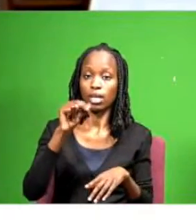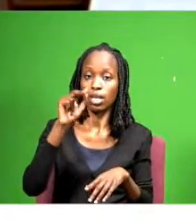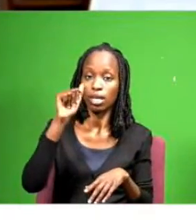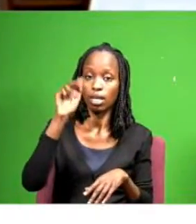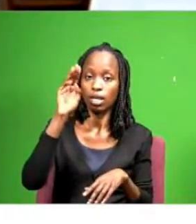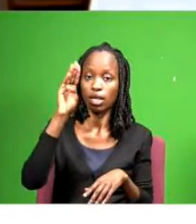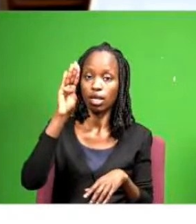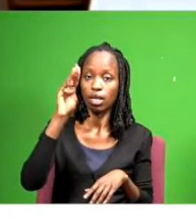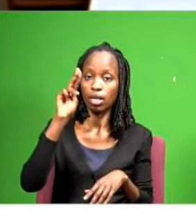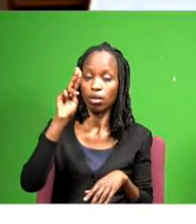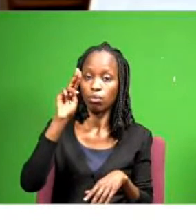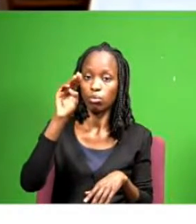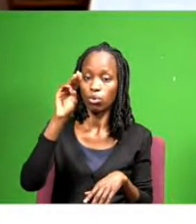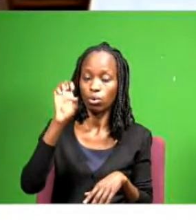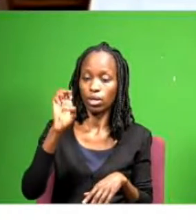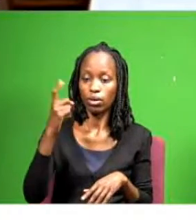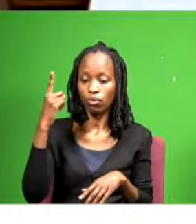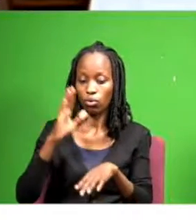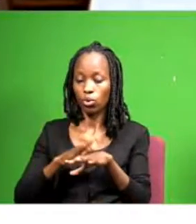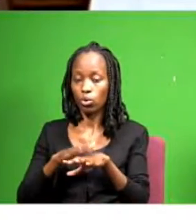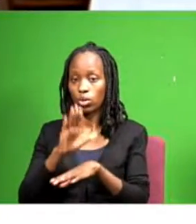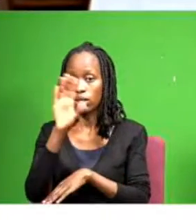for your good summary.